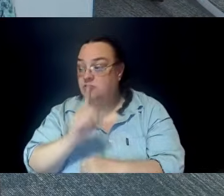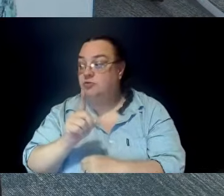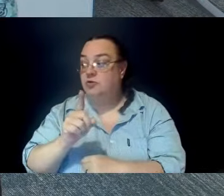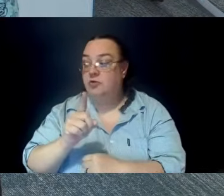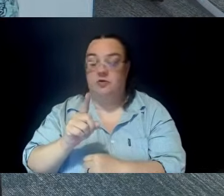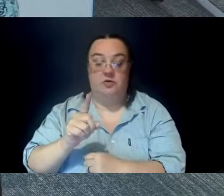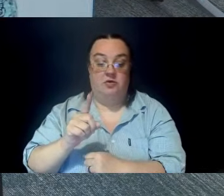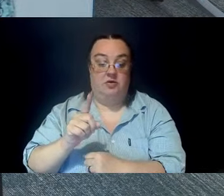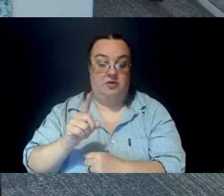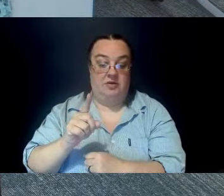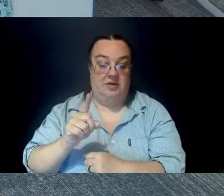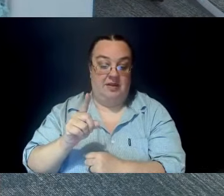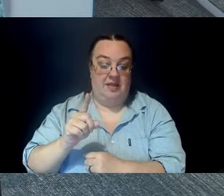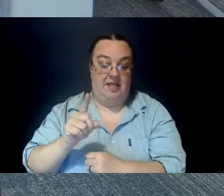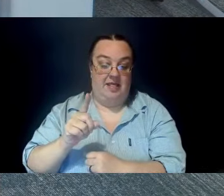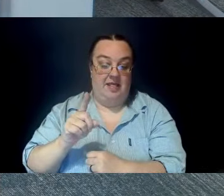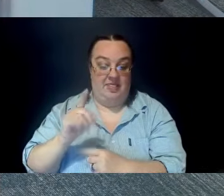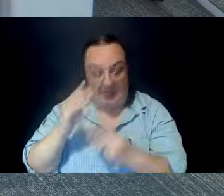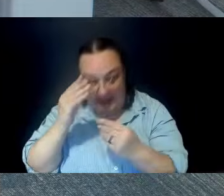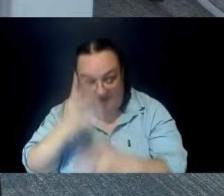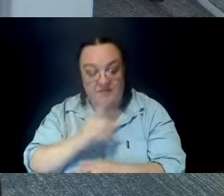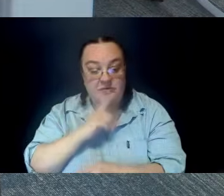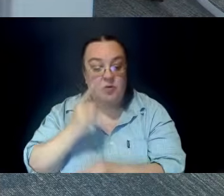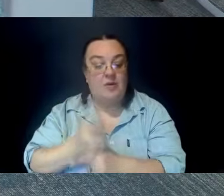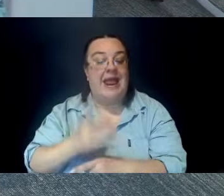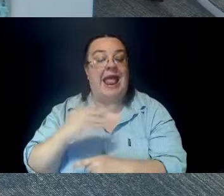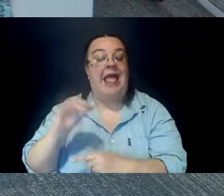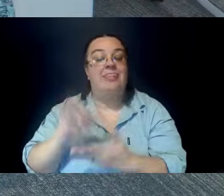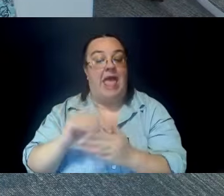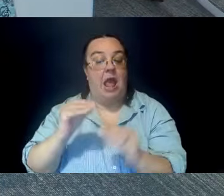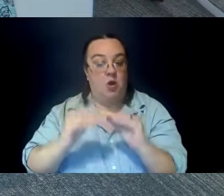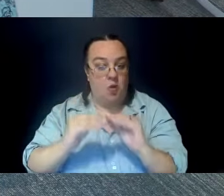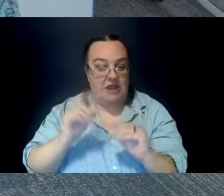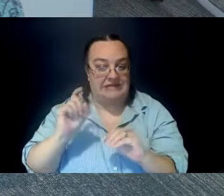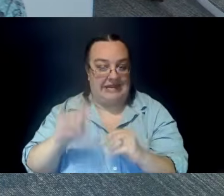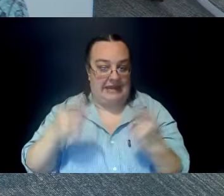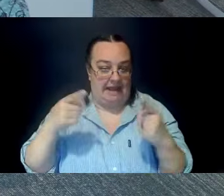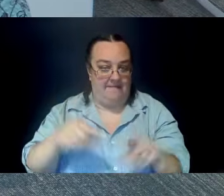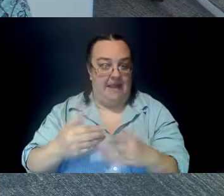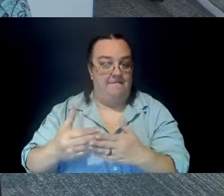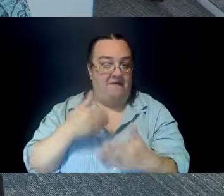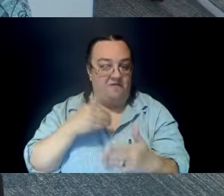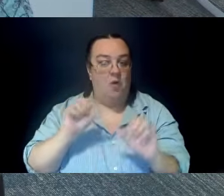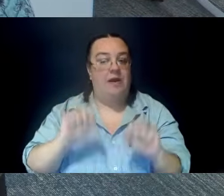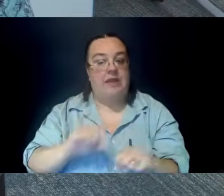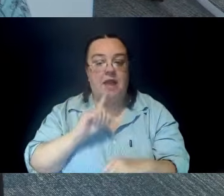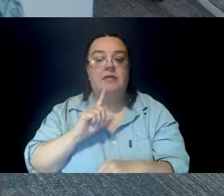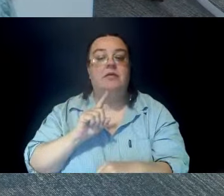correct, and we need to make that correction before we adopt the